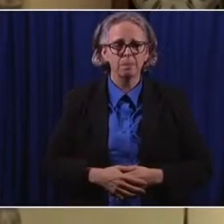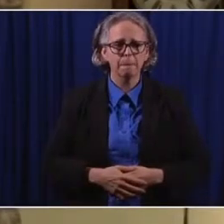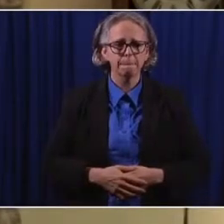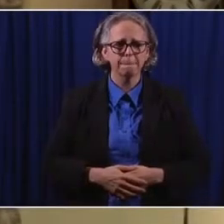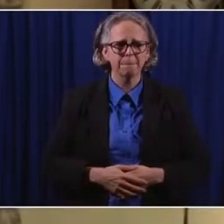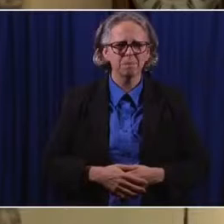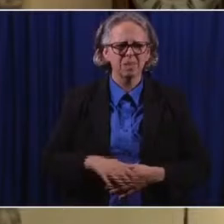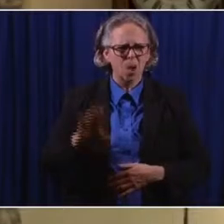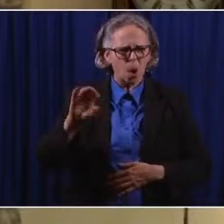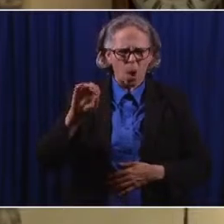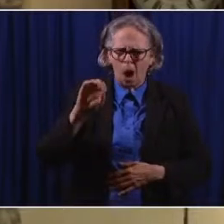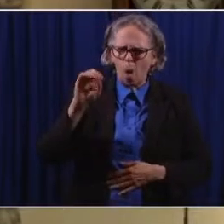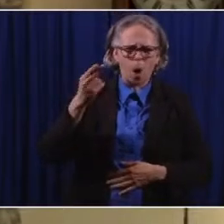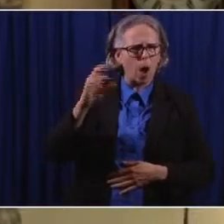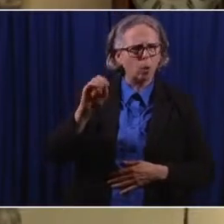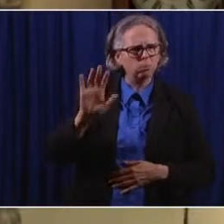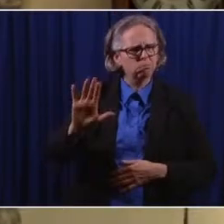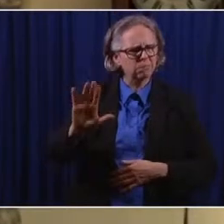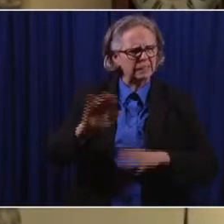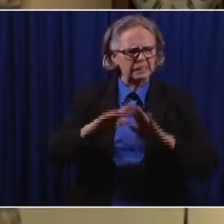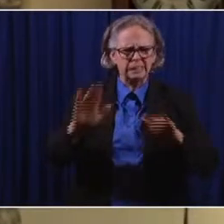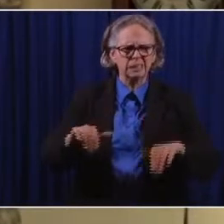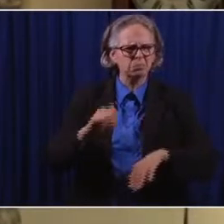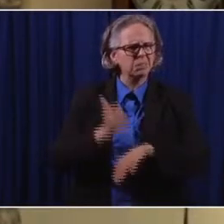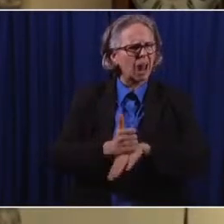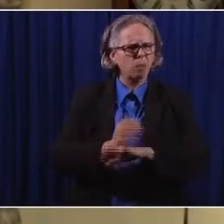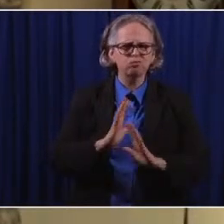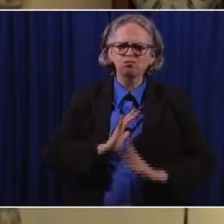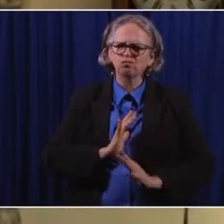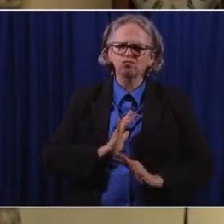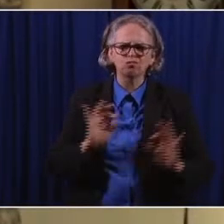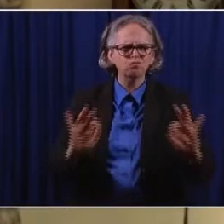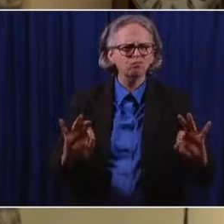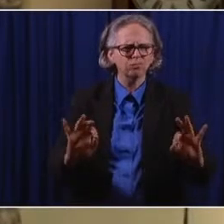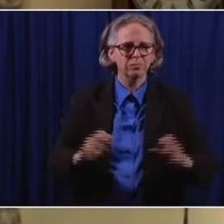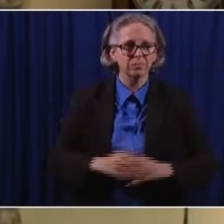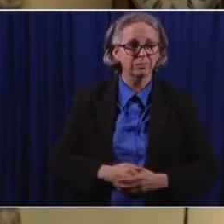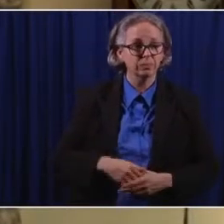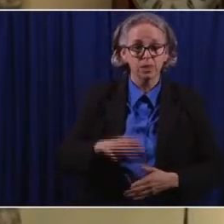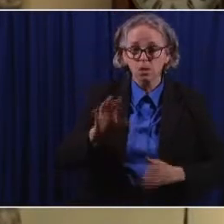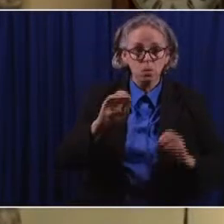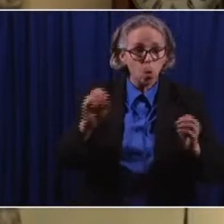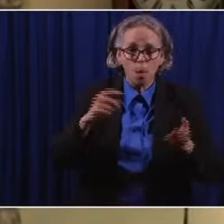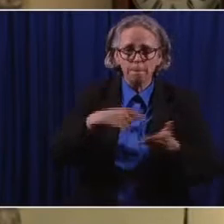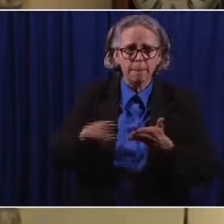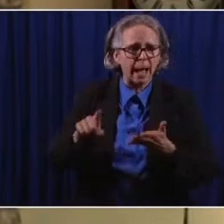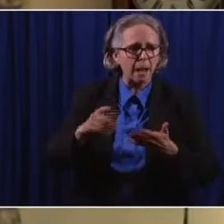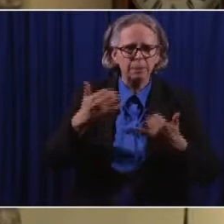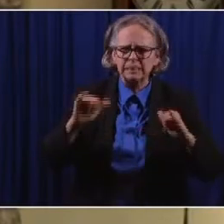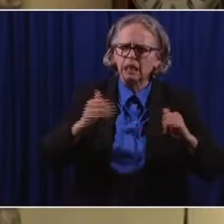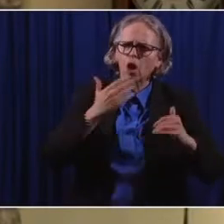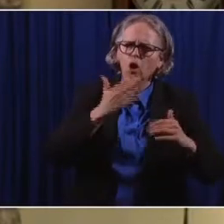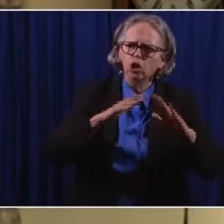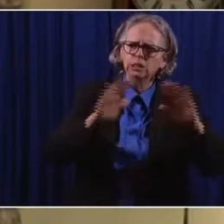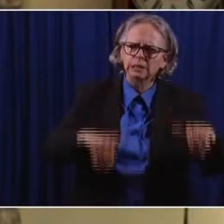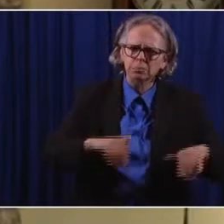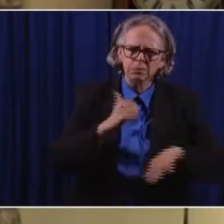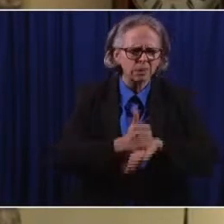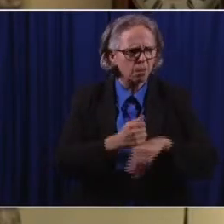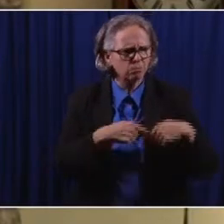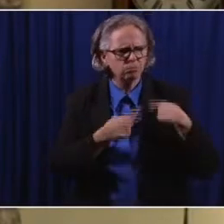Ohio without paying for that. We do have a situation where, everyone got the application that was mailed to